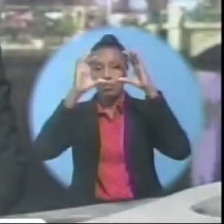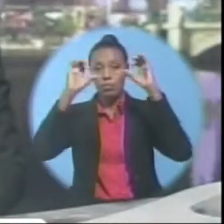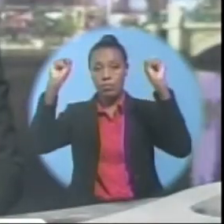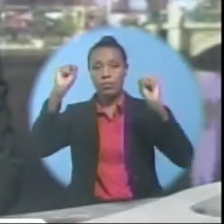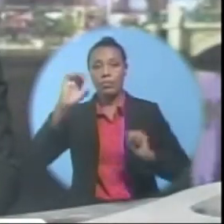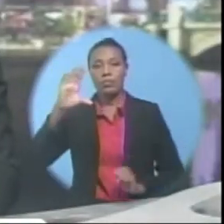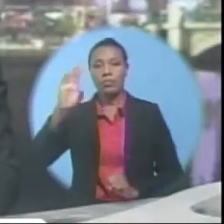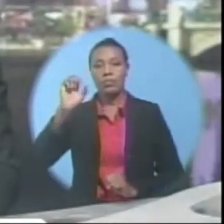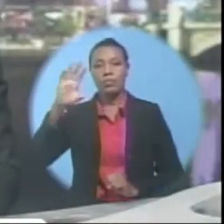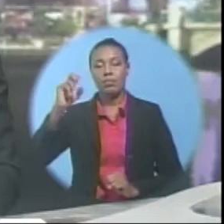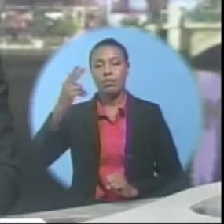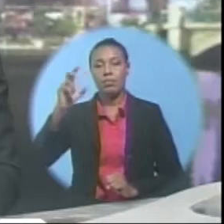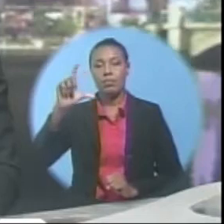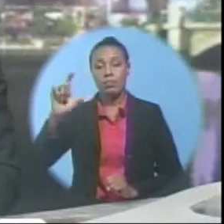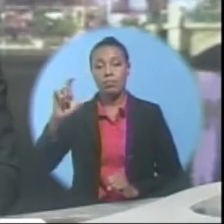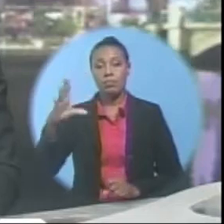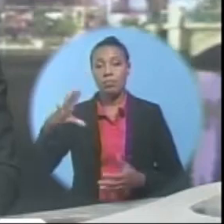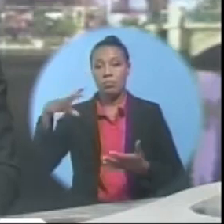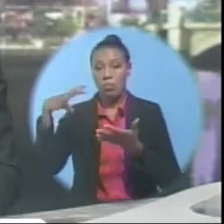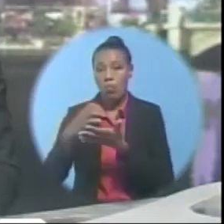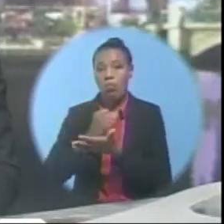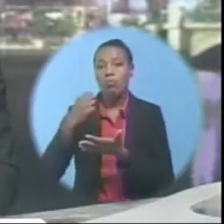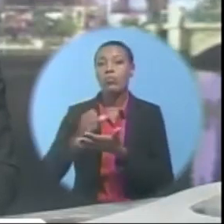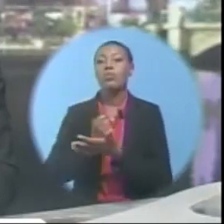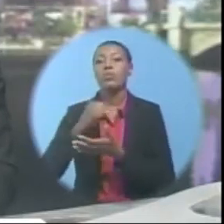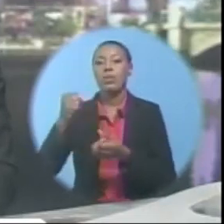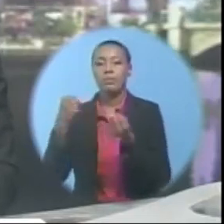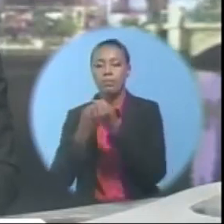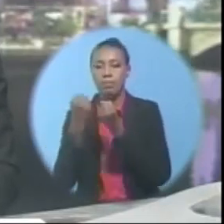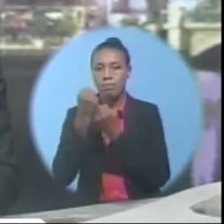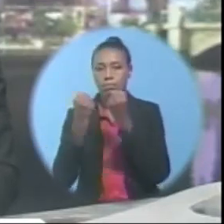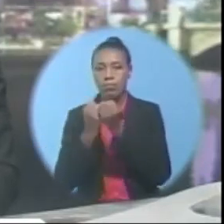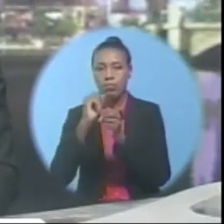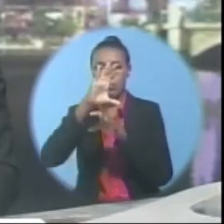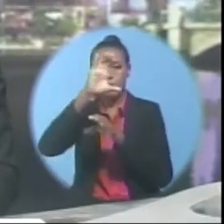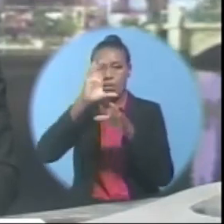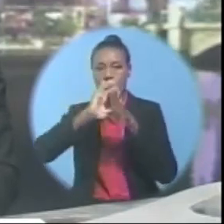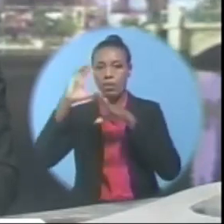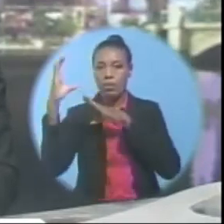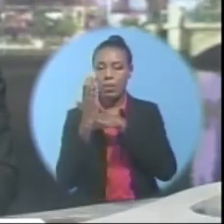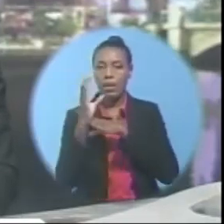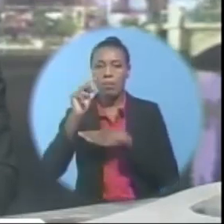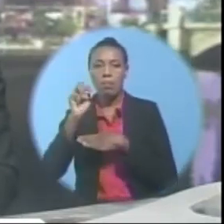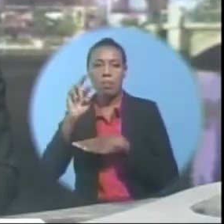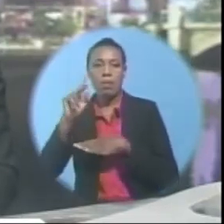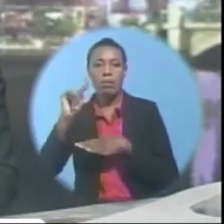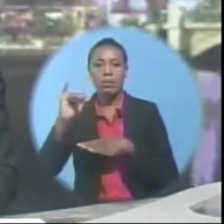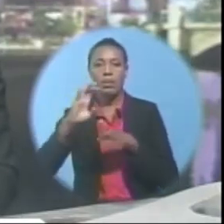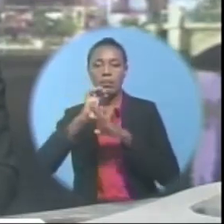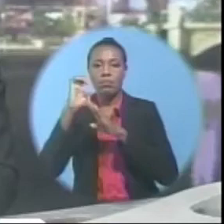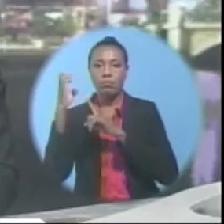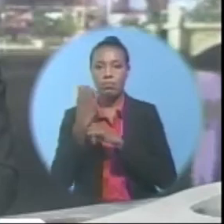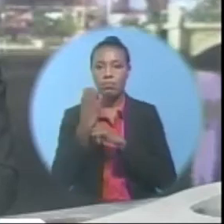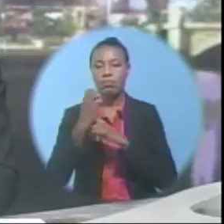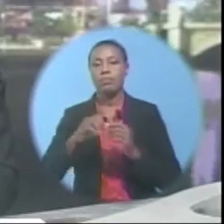President Bachelet also believes there are opportunities to assist with the maintenance of the Caribbean maritime